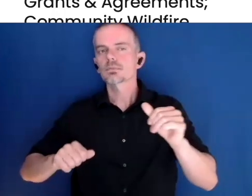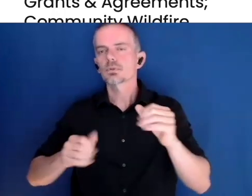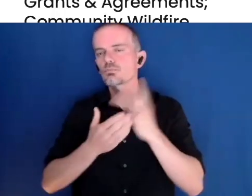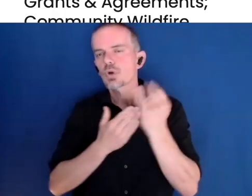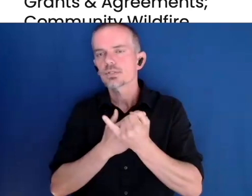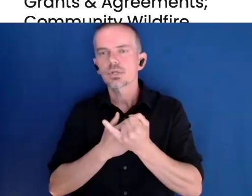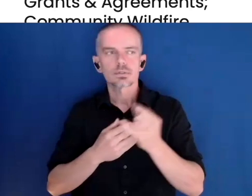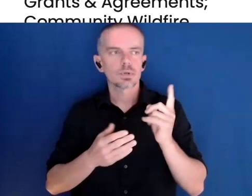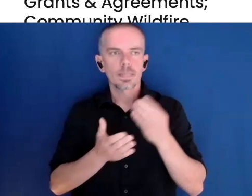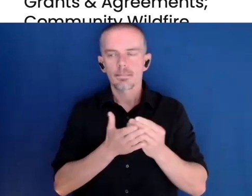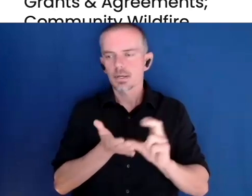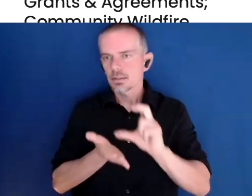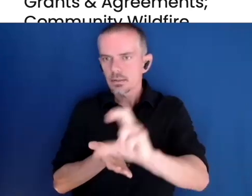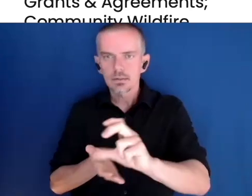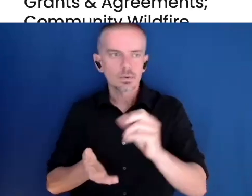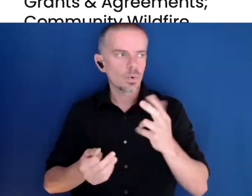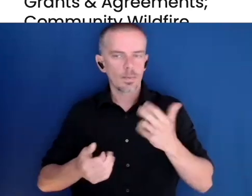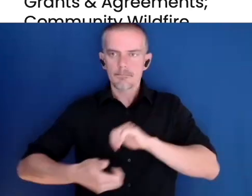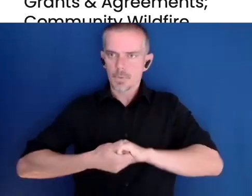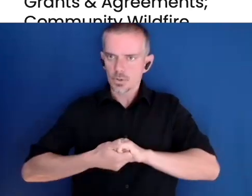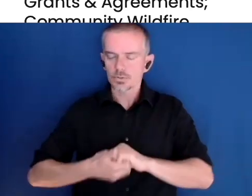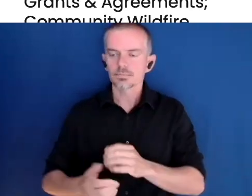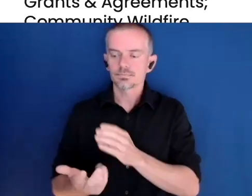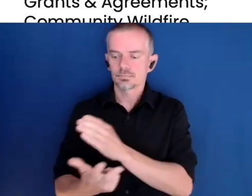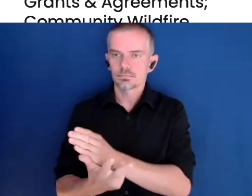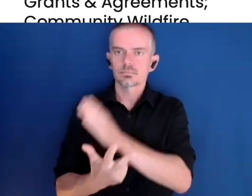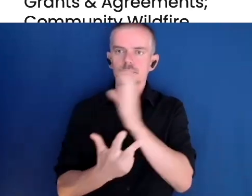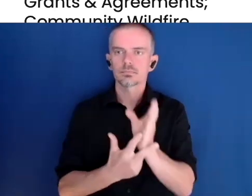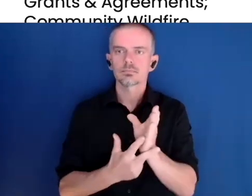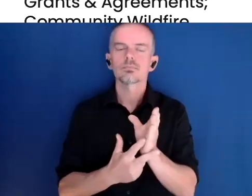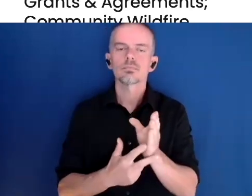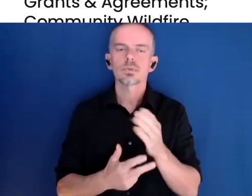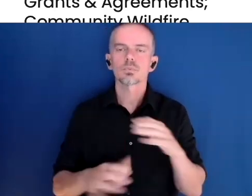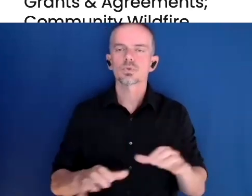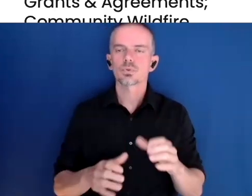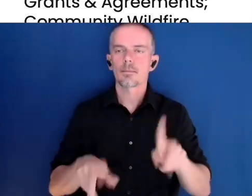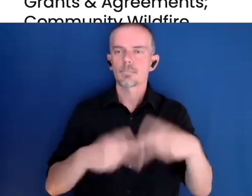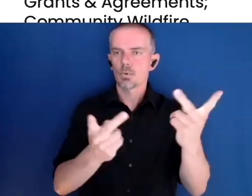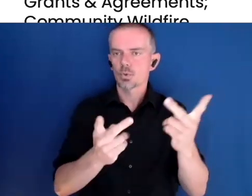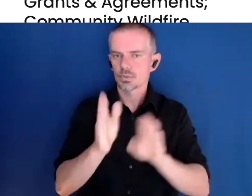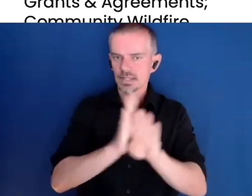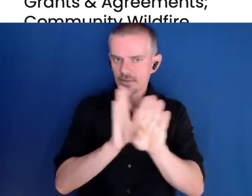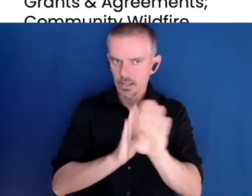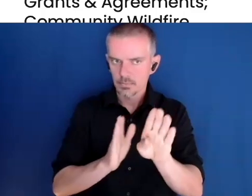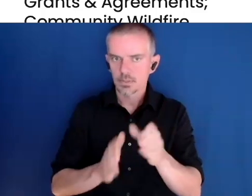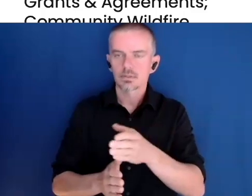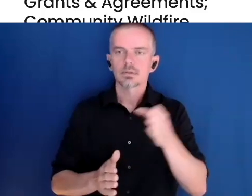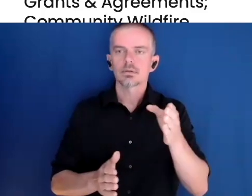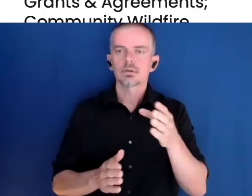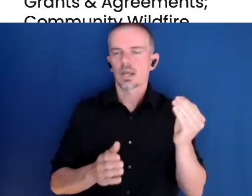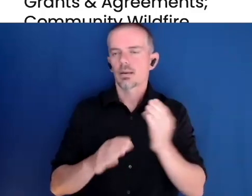or partnership opportunities. We also work on proposal development and post-award